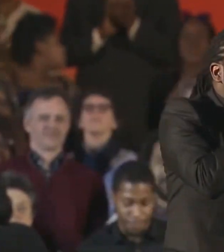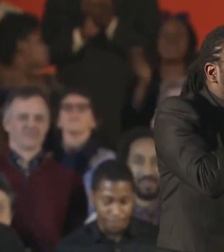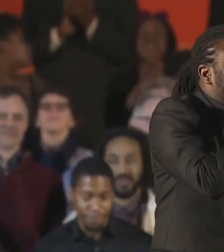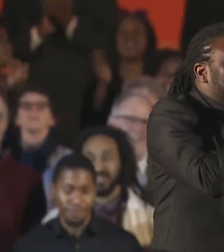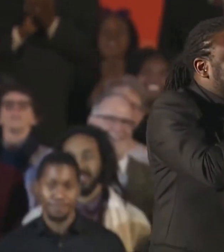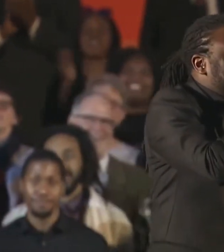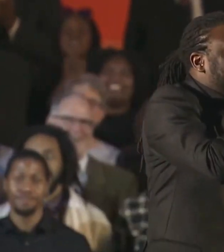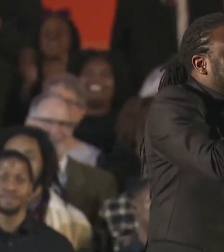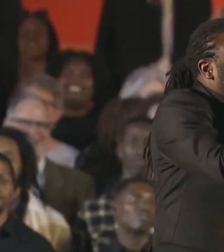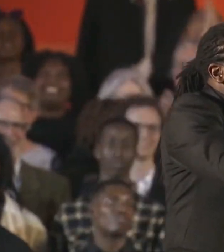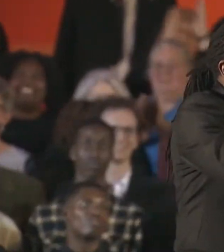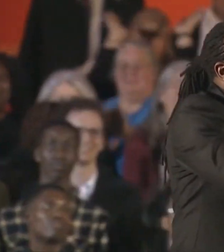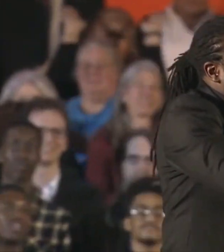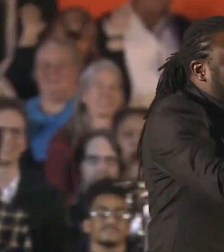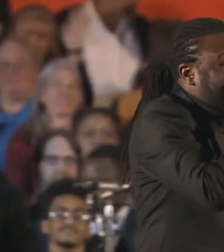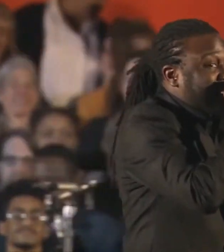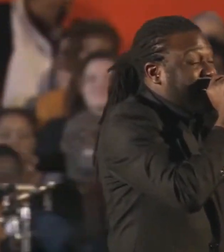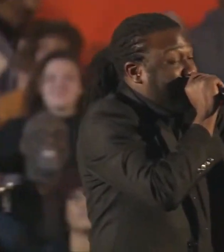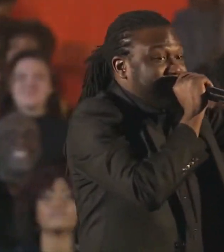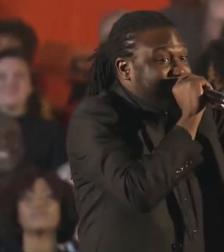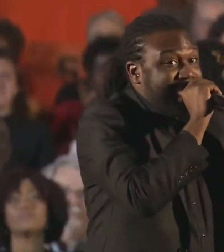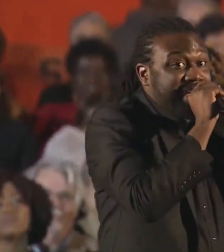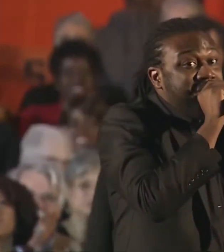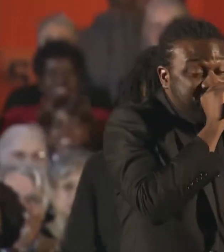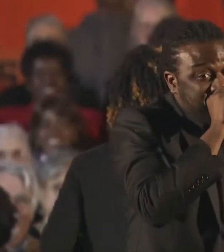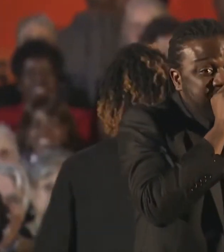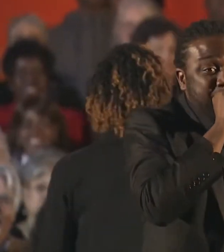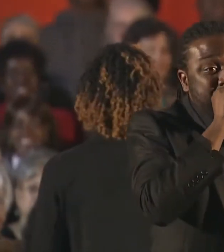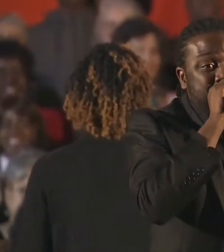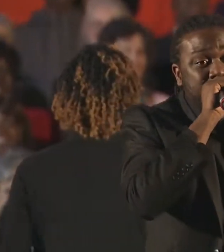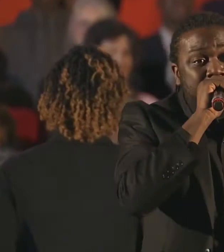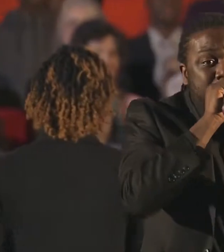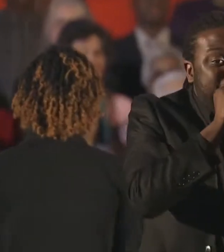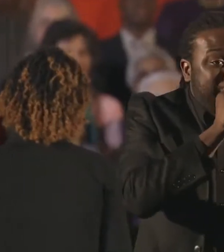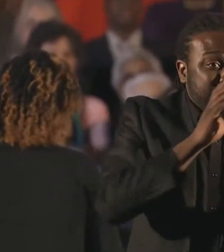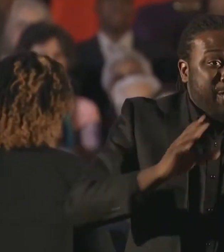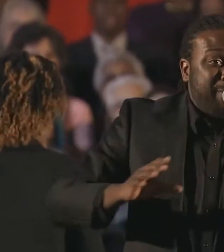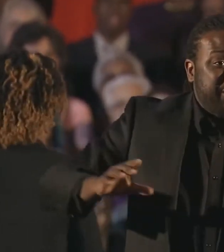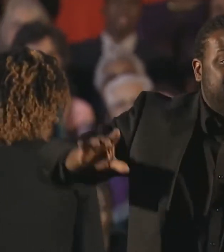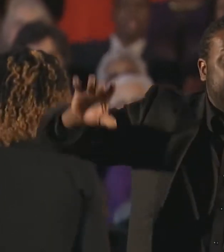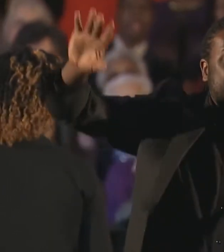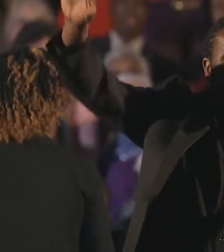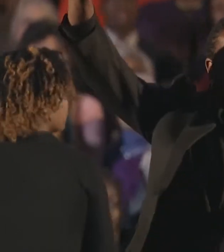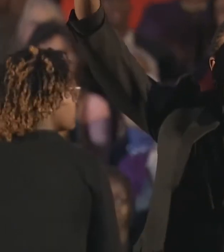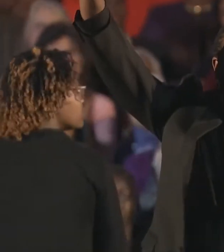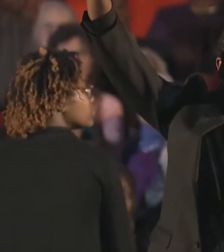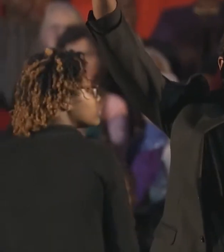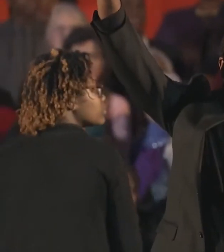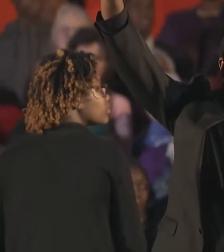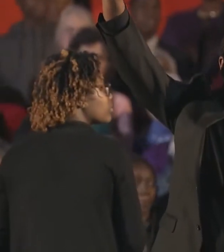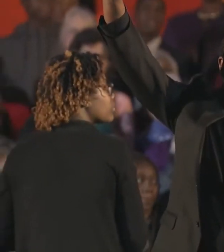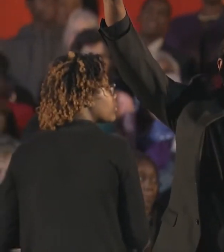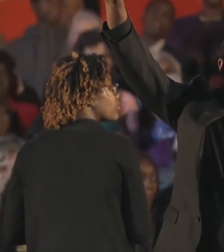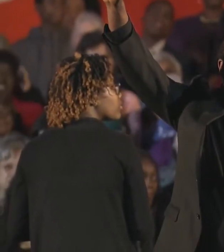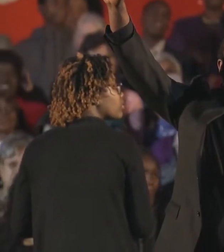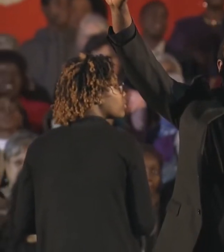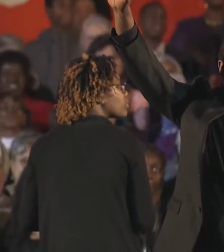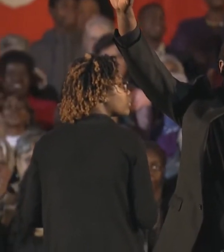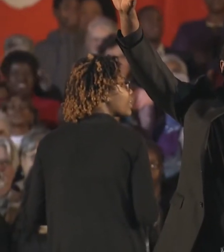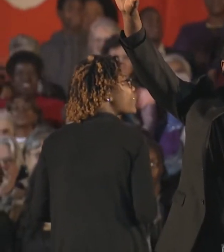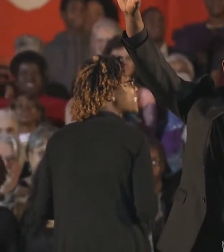know about y'all, but I'm so glad that God chose to come and die just for me. I don't know about y'all, but I came to lift up the name of the Most High